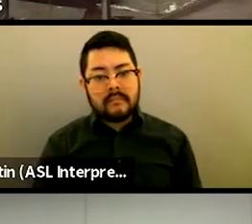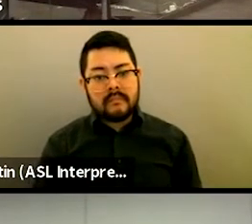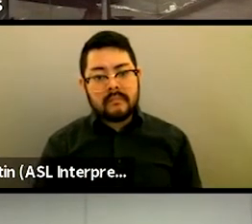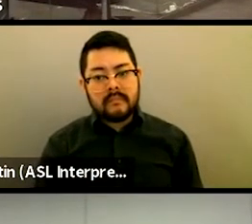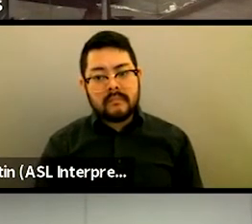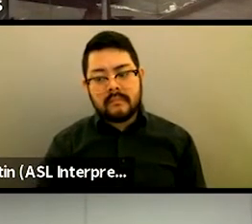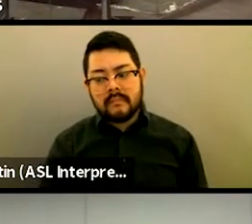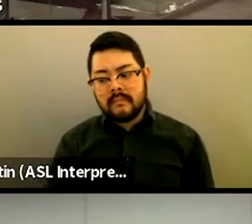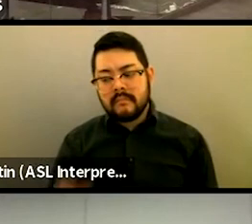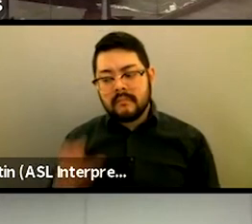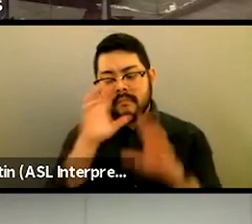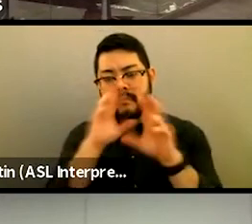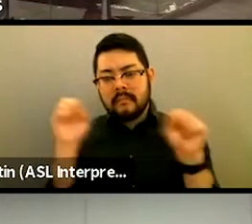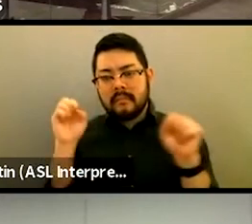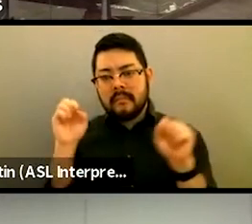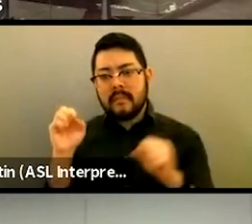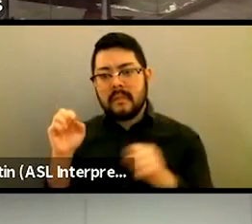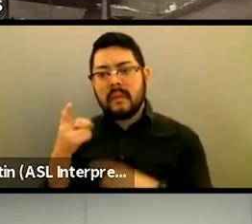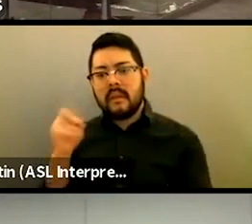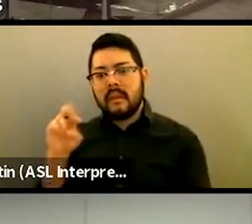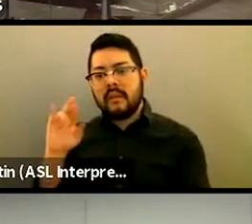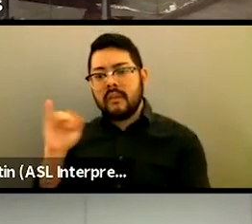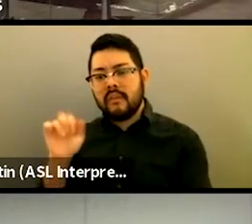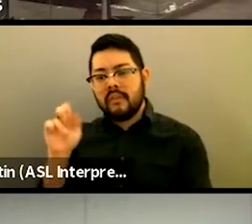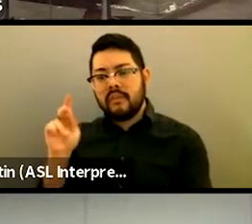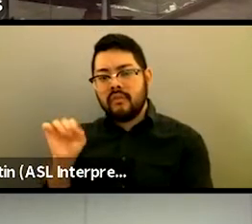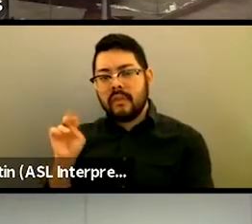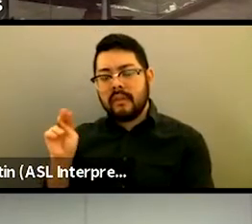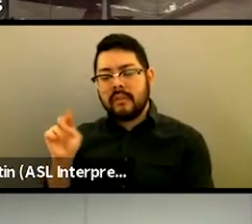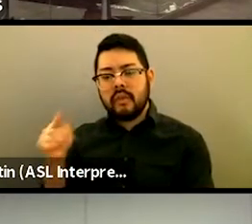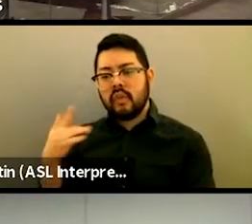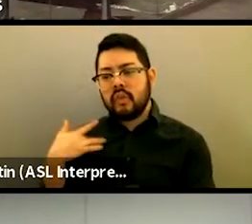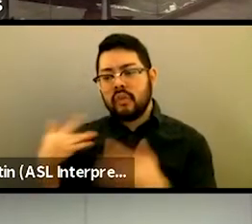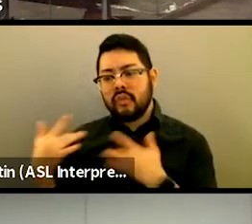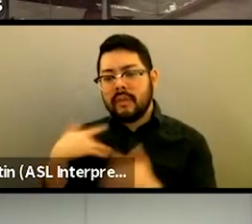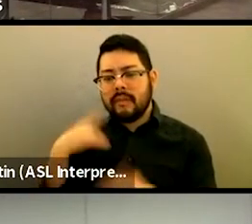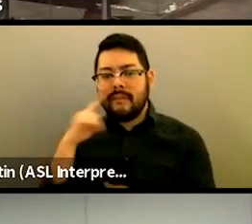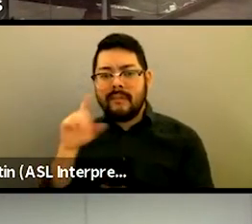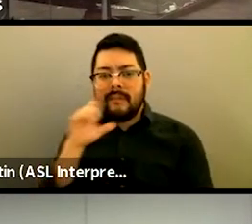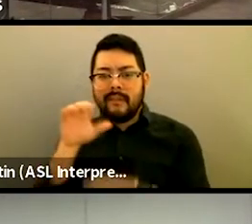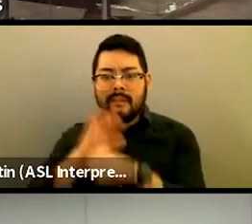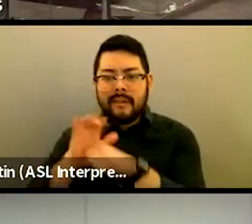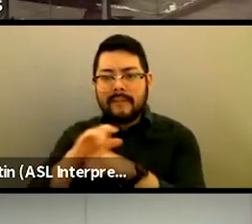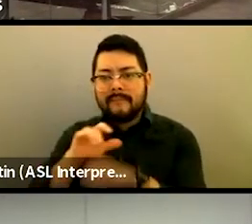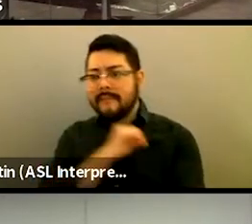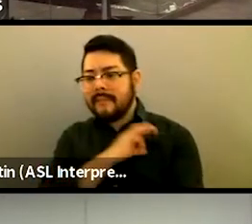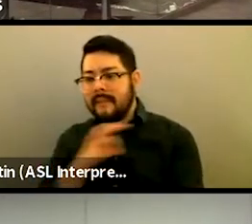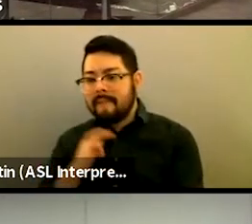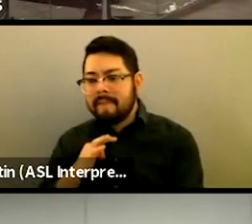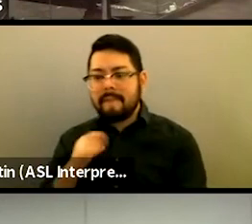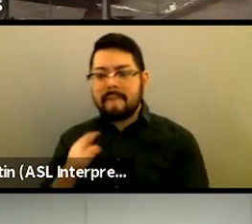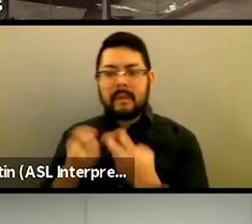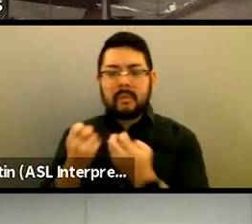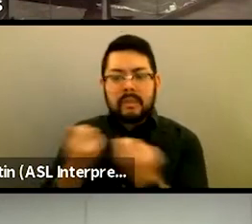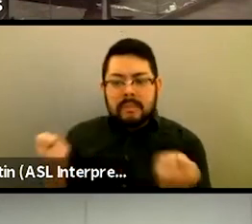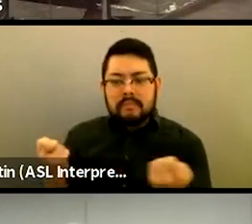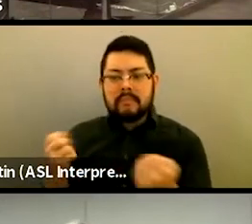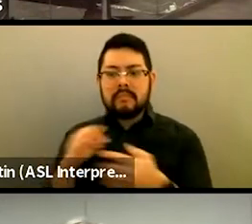report immediately concerns regarding staffing or equipment, supplies?